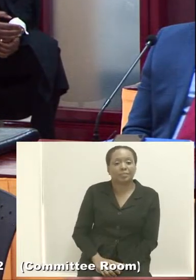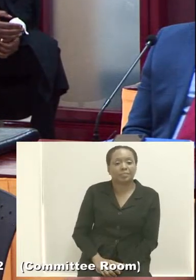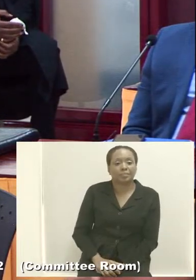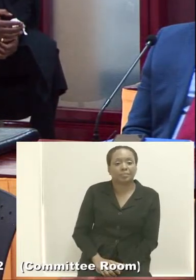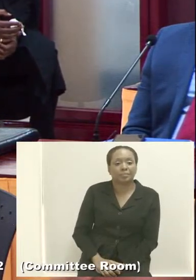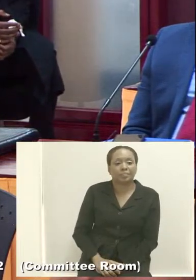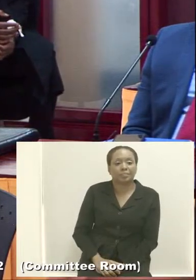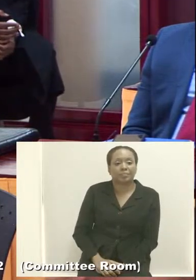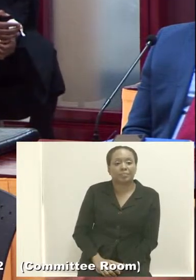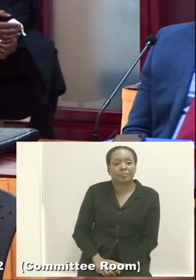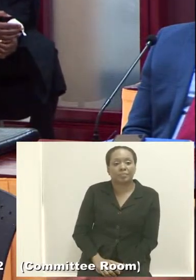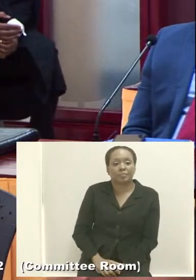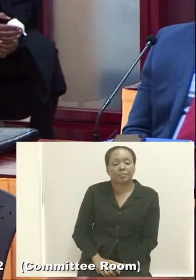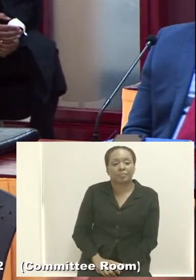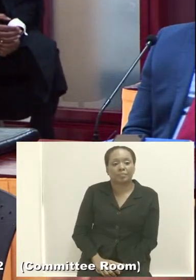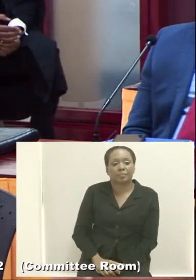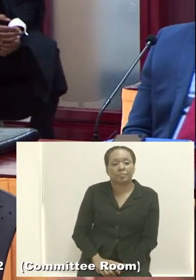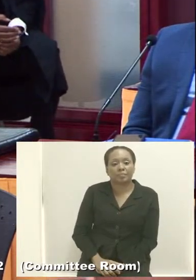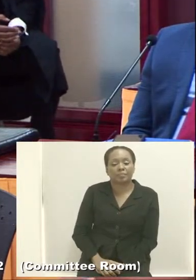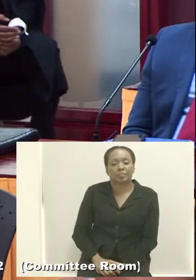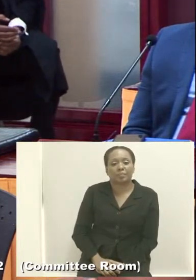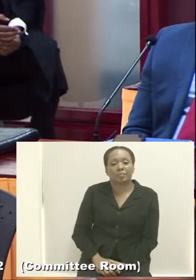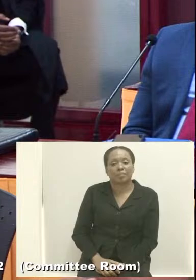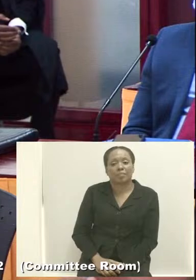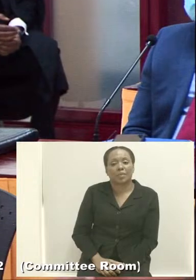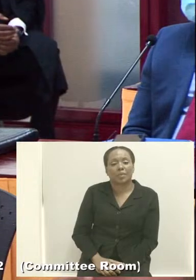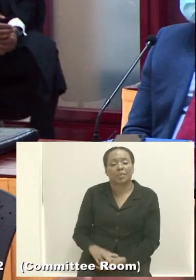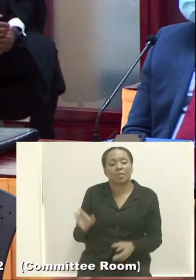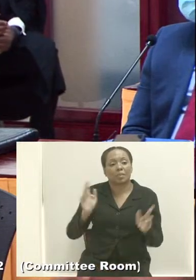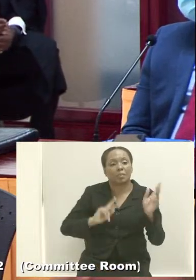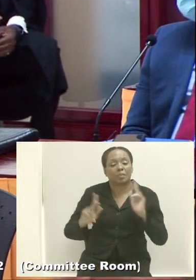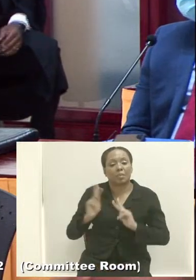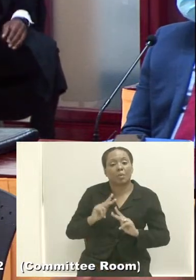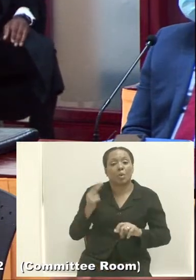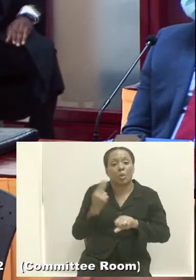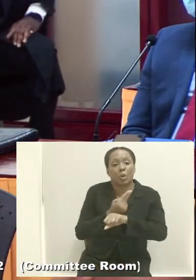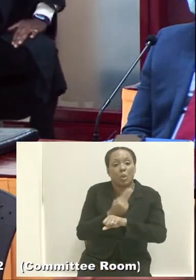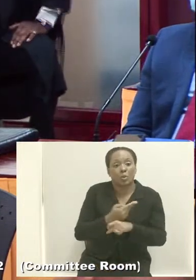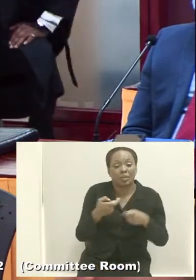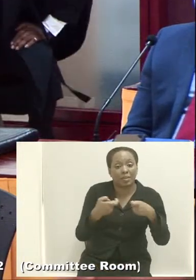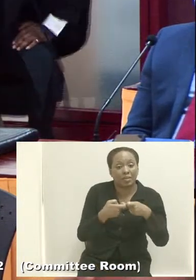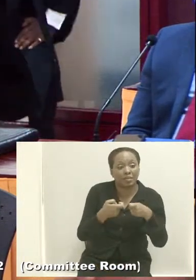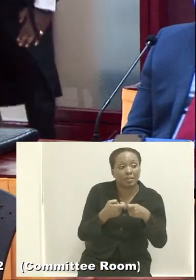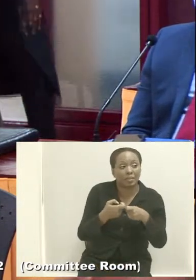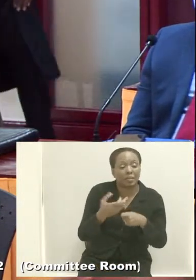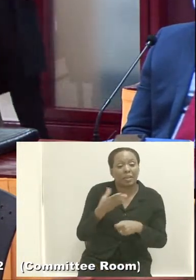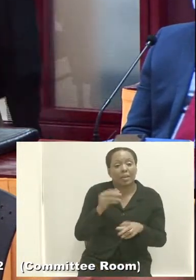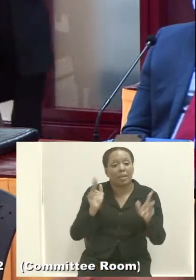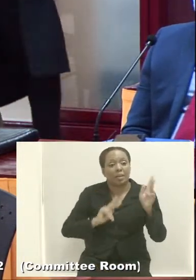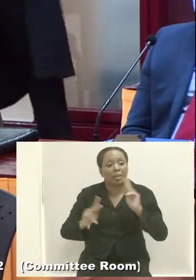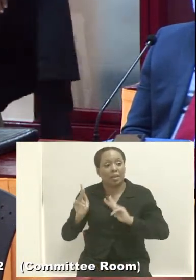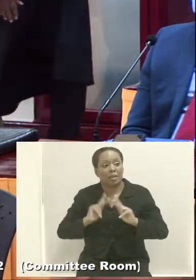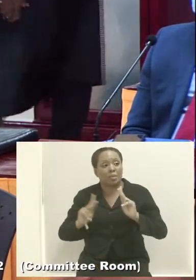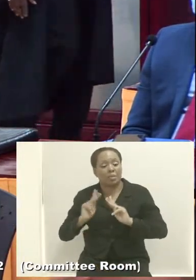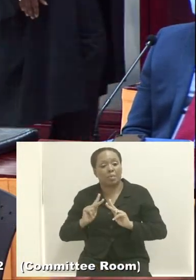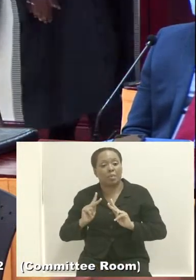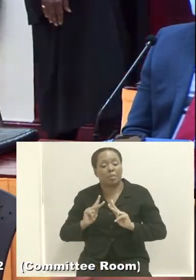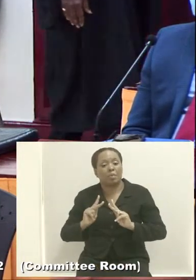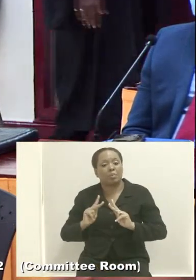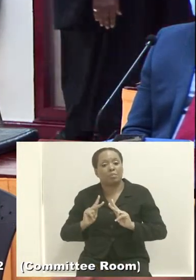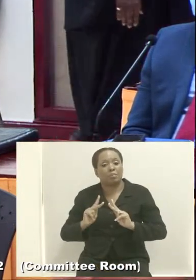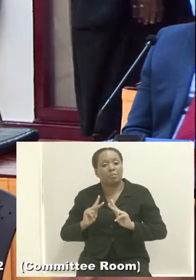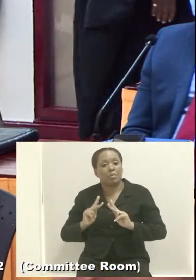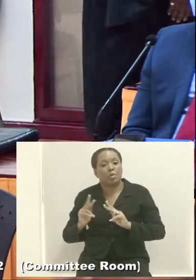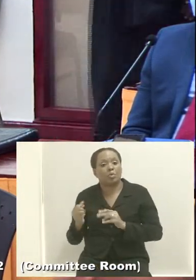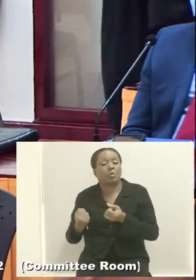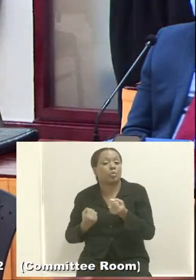who are the investor. But that balance has to be struck so that at no point